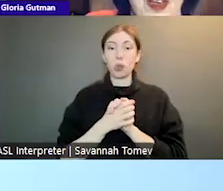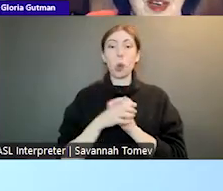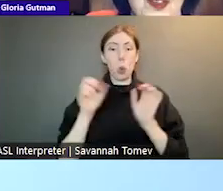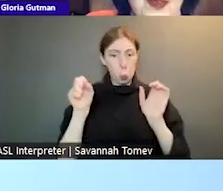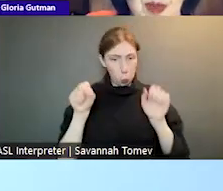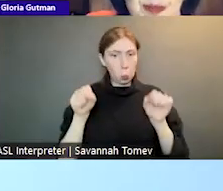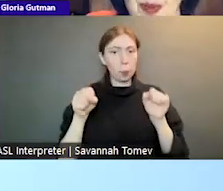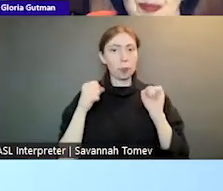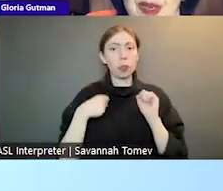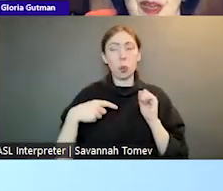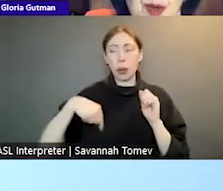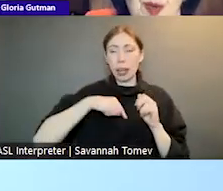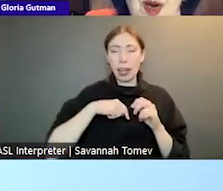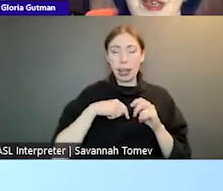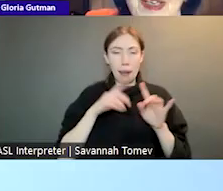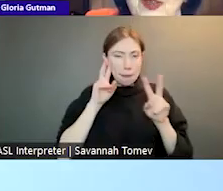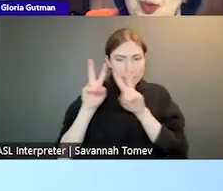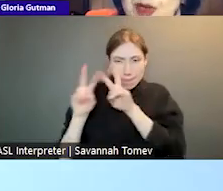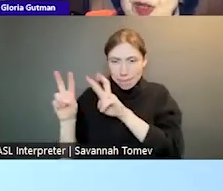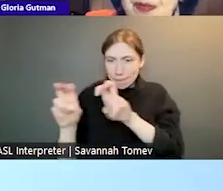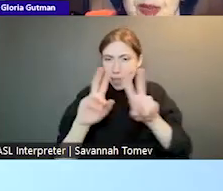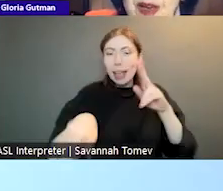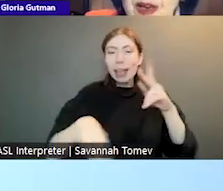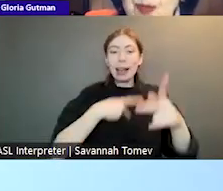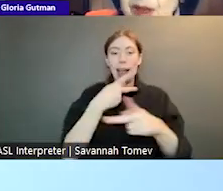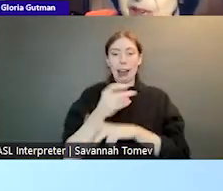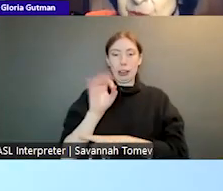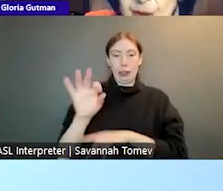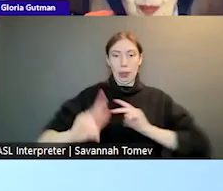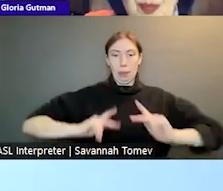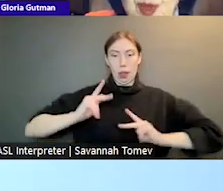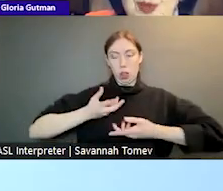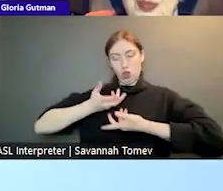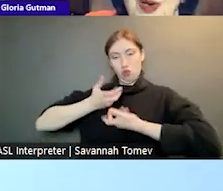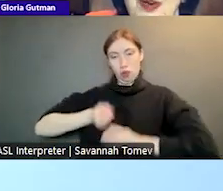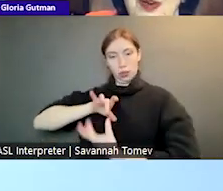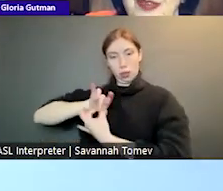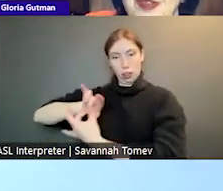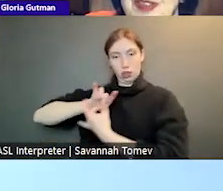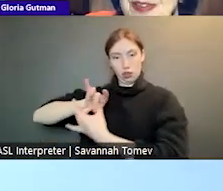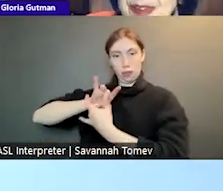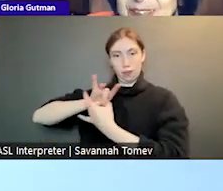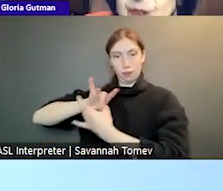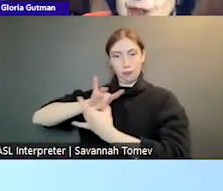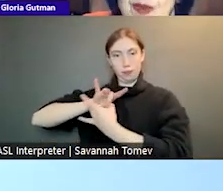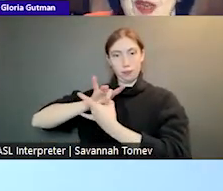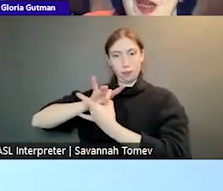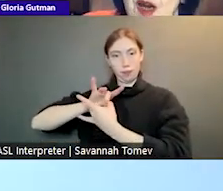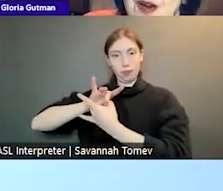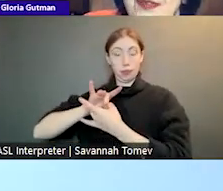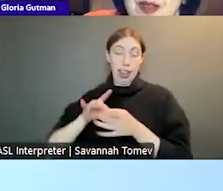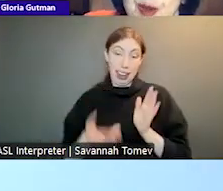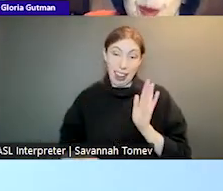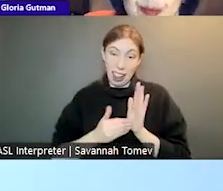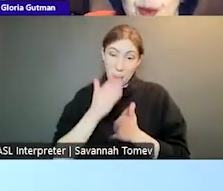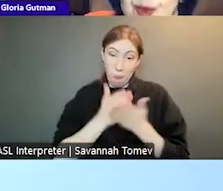at the kinds of people who are in a trust relationship, which is part of the definition